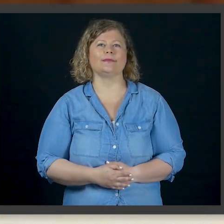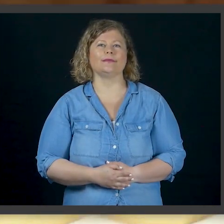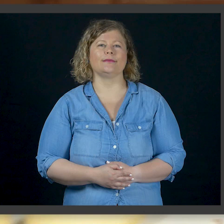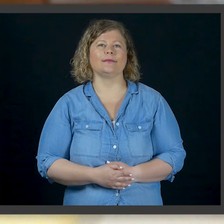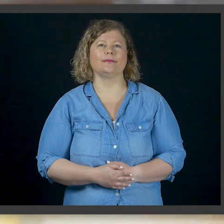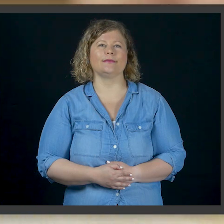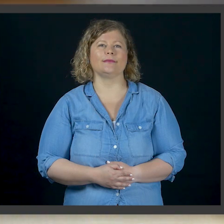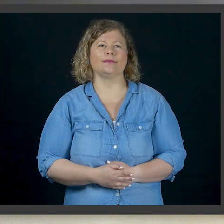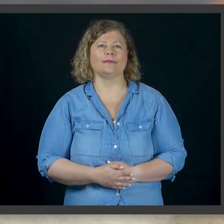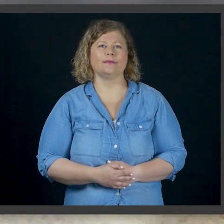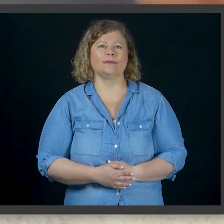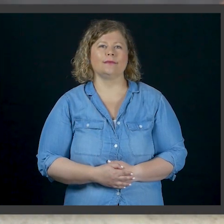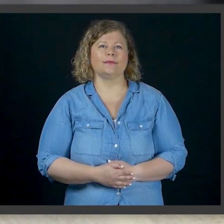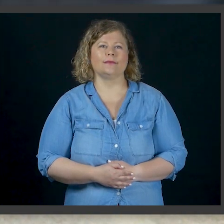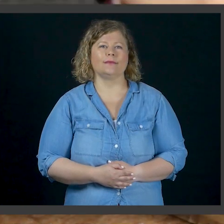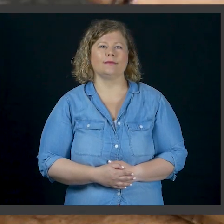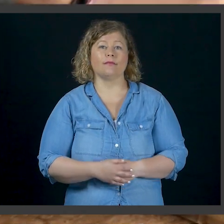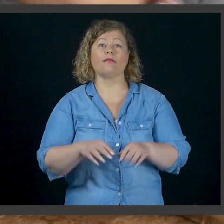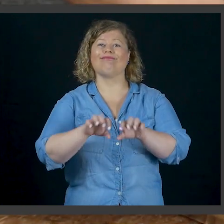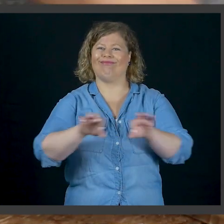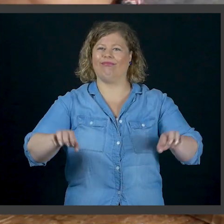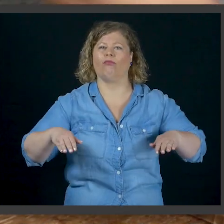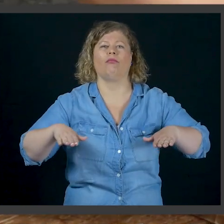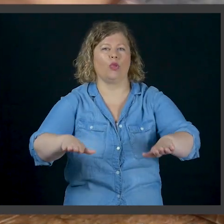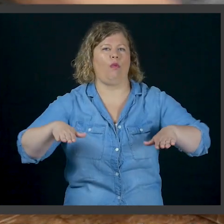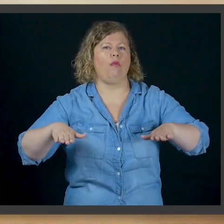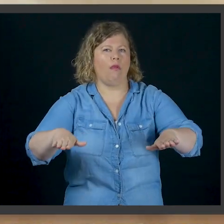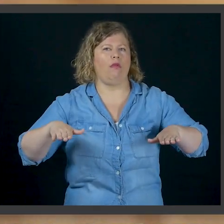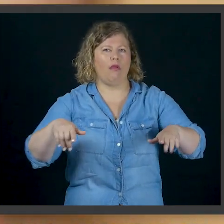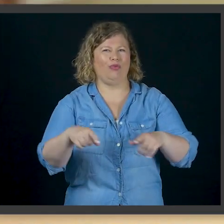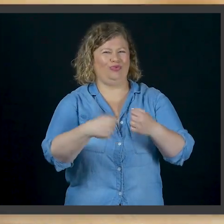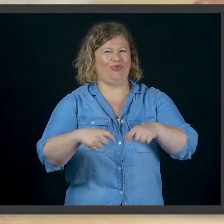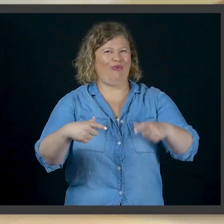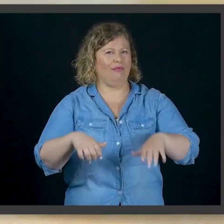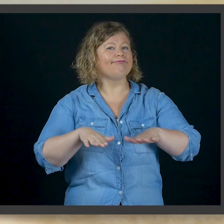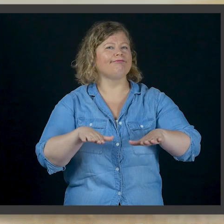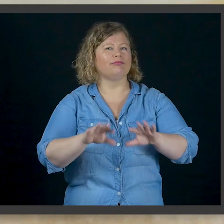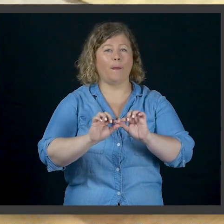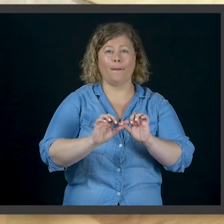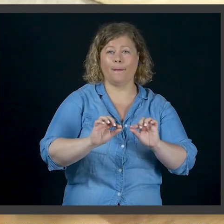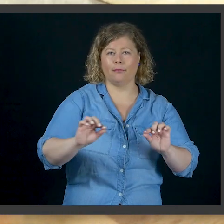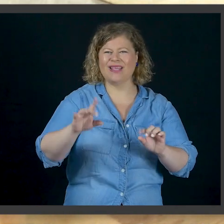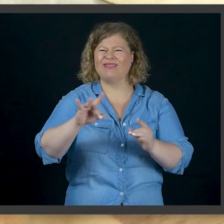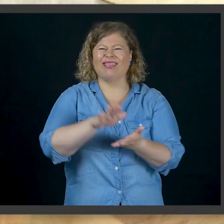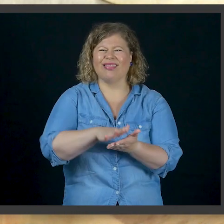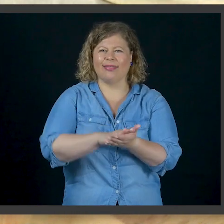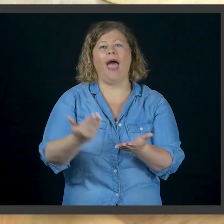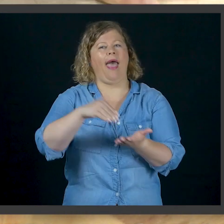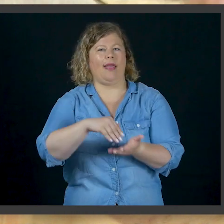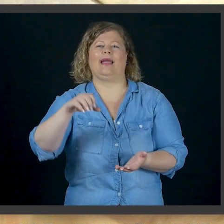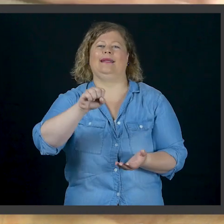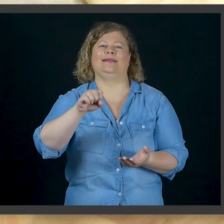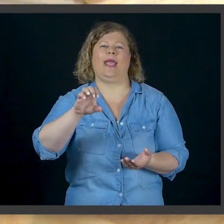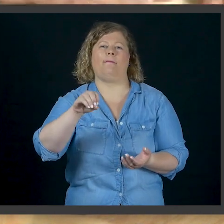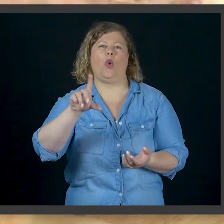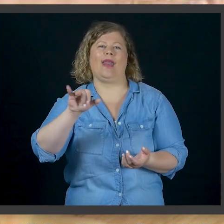Roll out the dough with a rolling pin. If it sticks to the board, just sprinkle a little